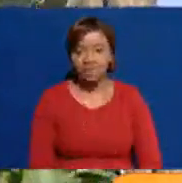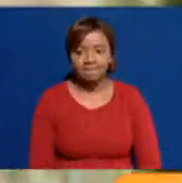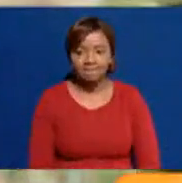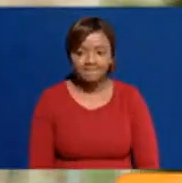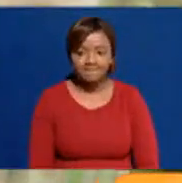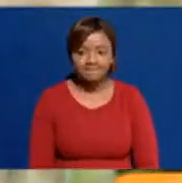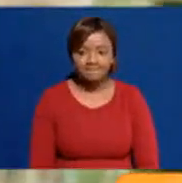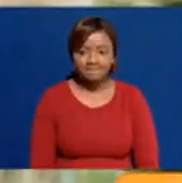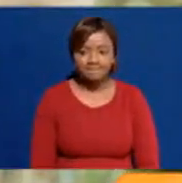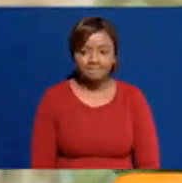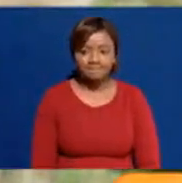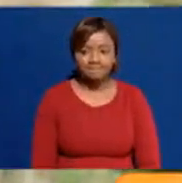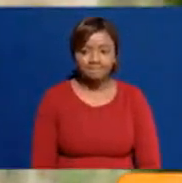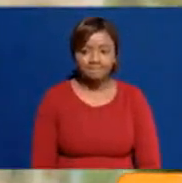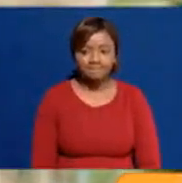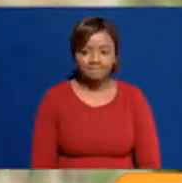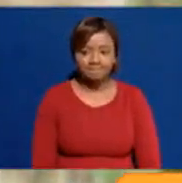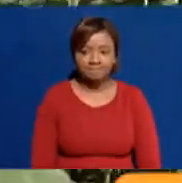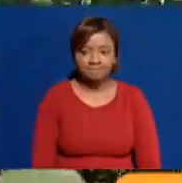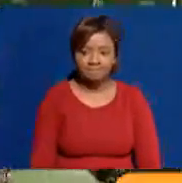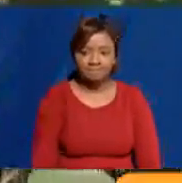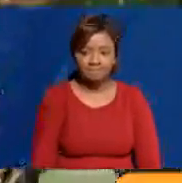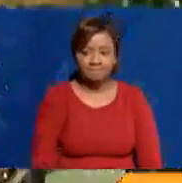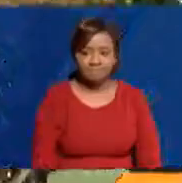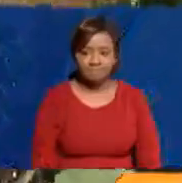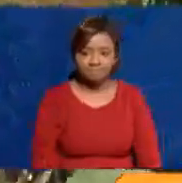time. Tulianza kupata pesa. Faida.